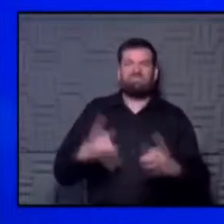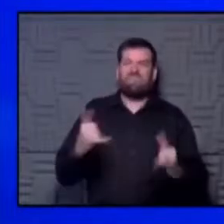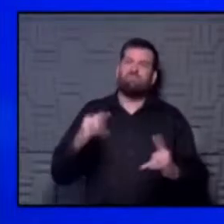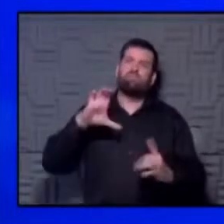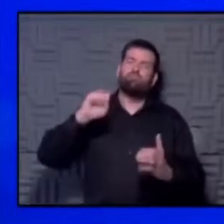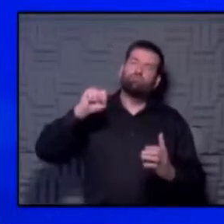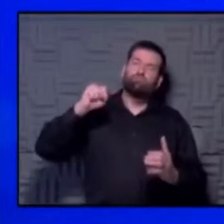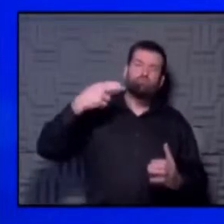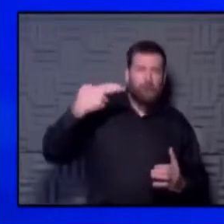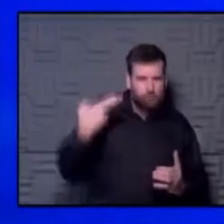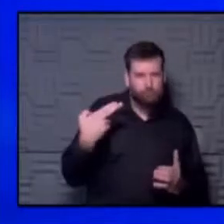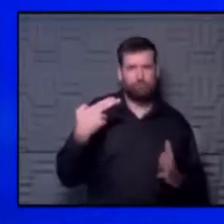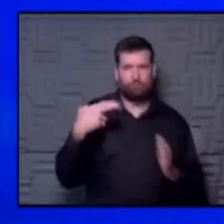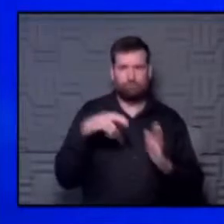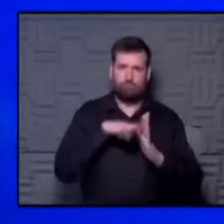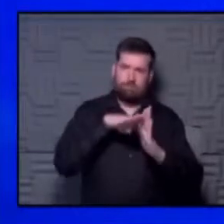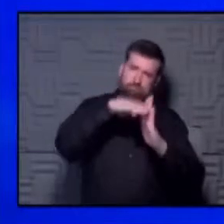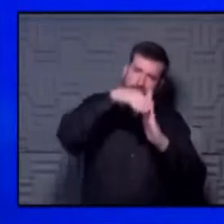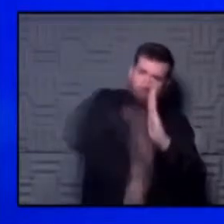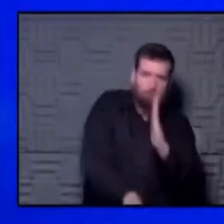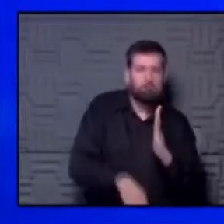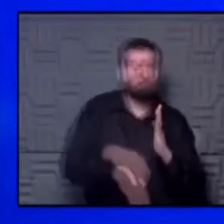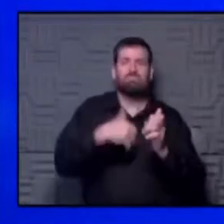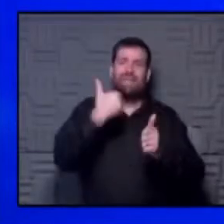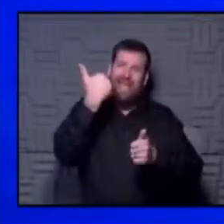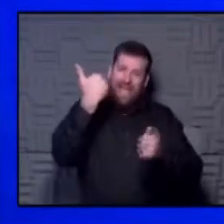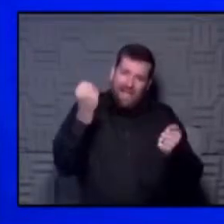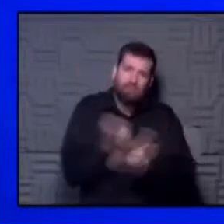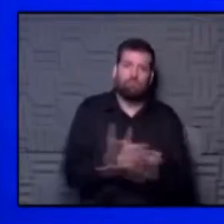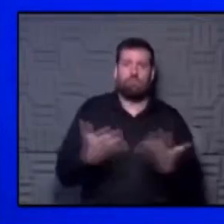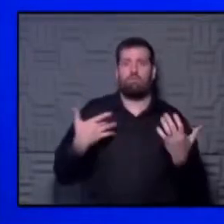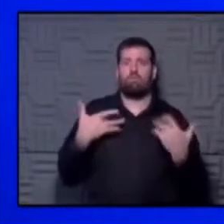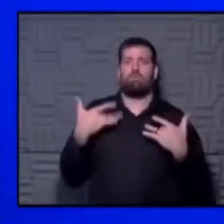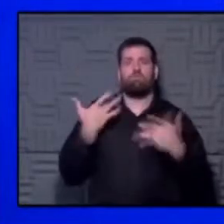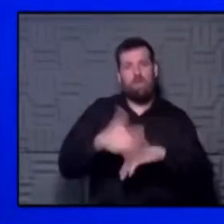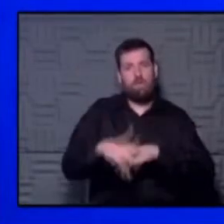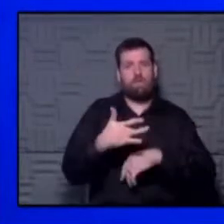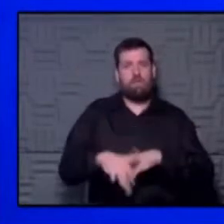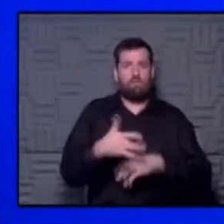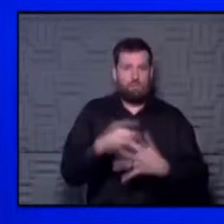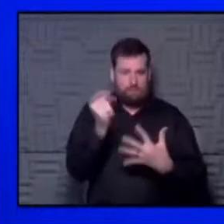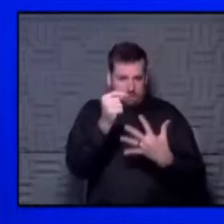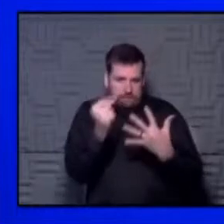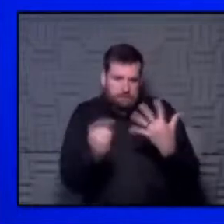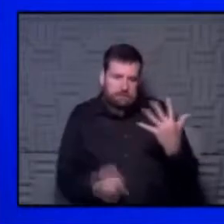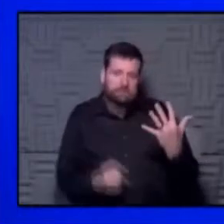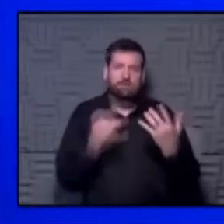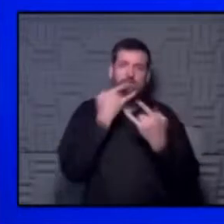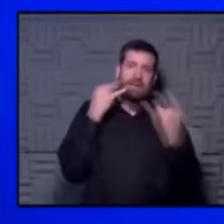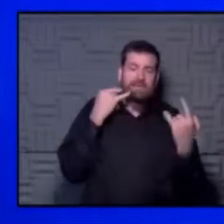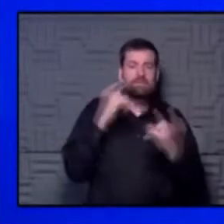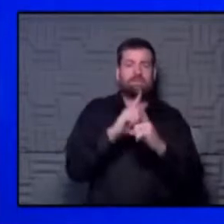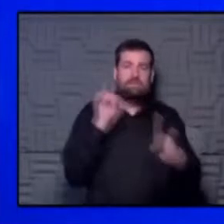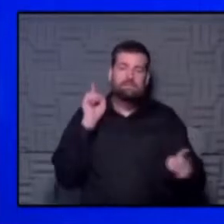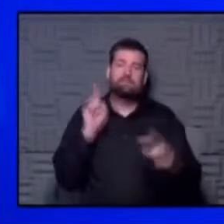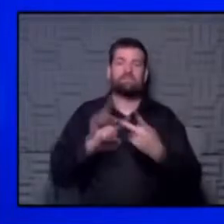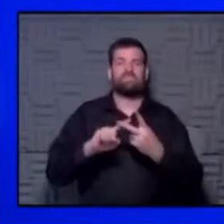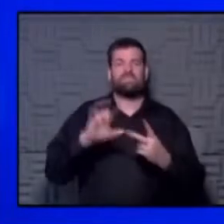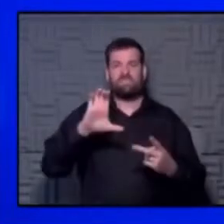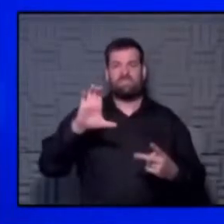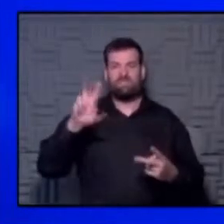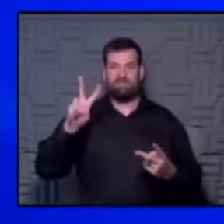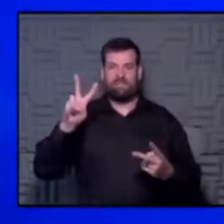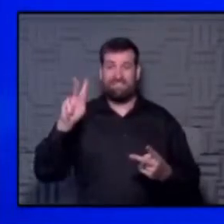the curve. Take every type of thing that you have available in your arsenal, masks, distancing, CV